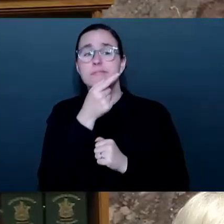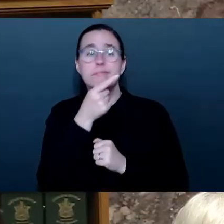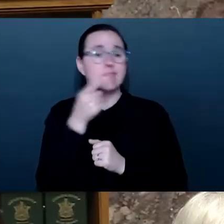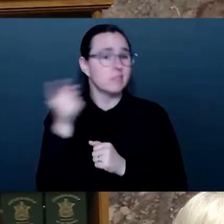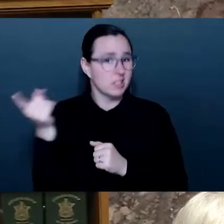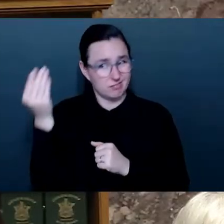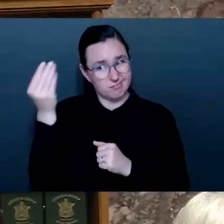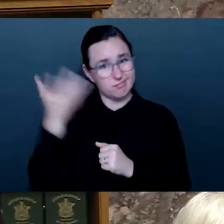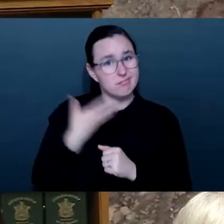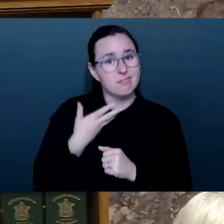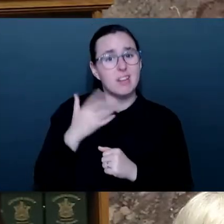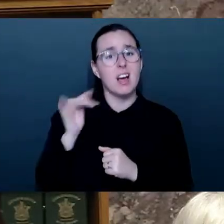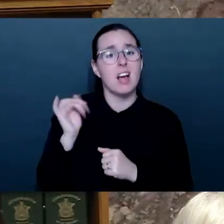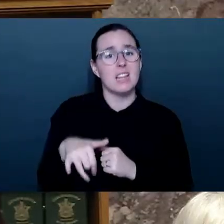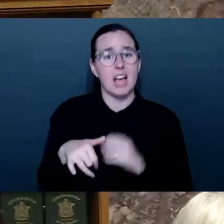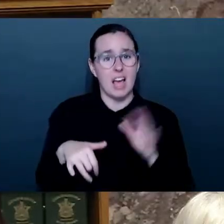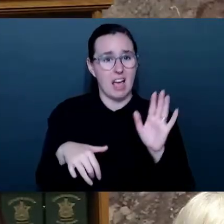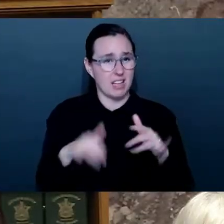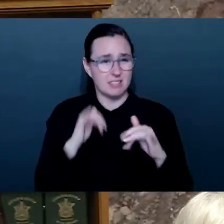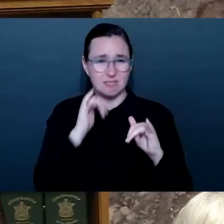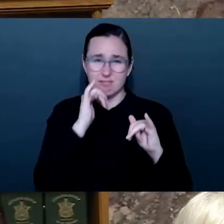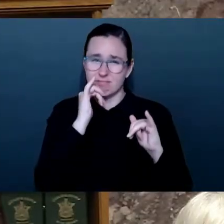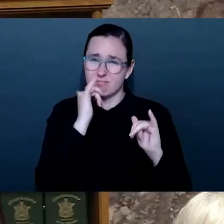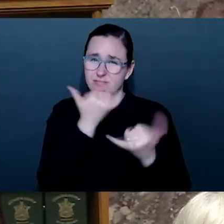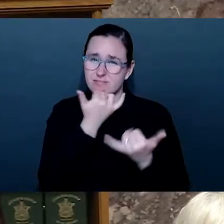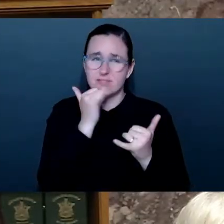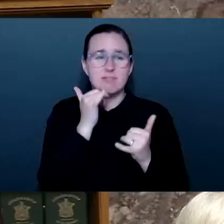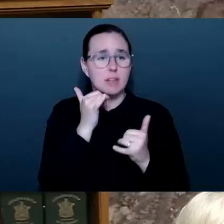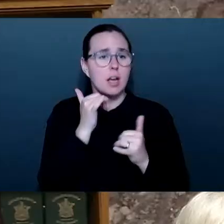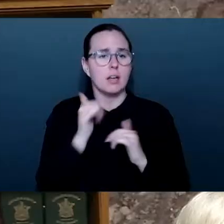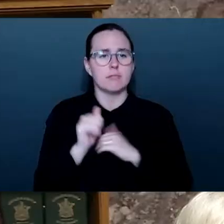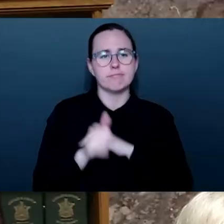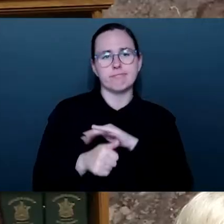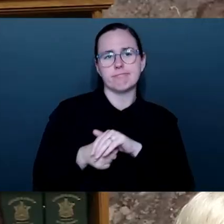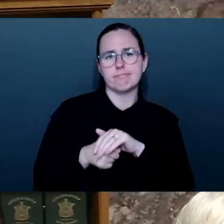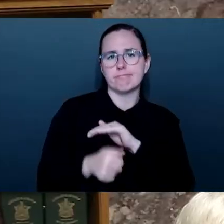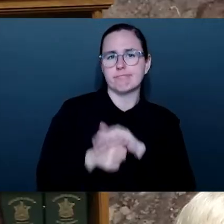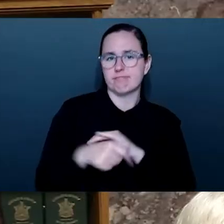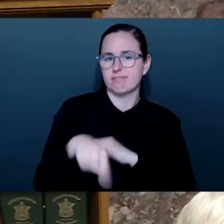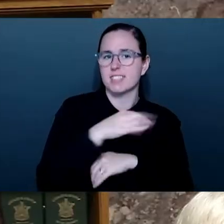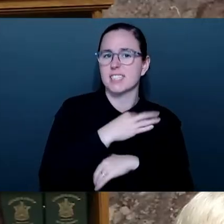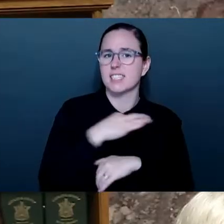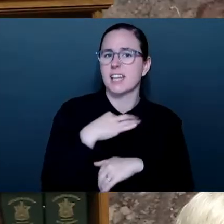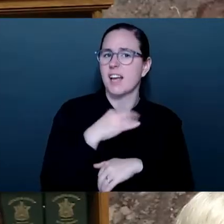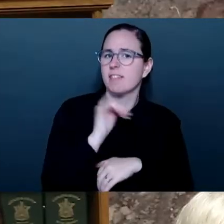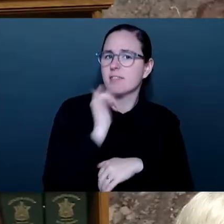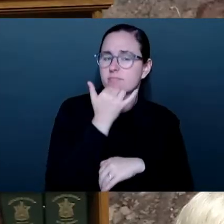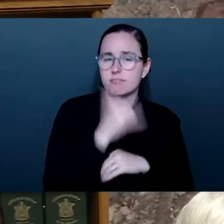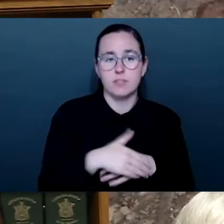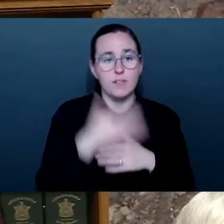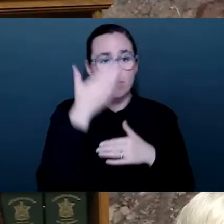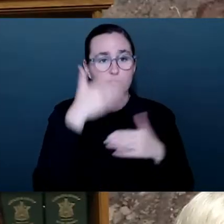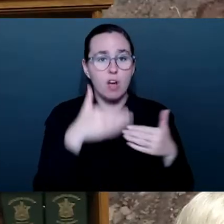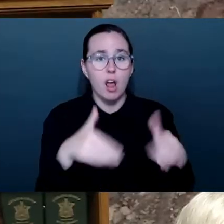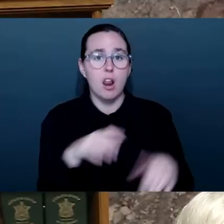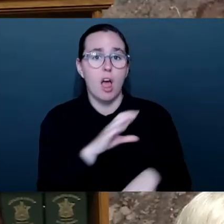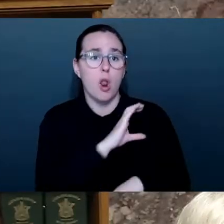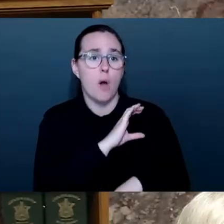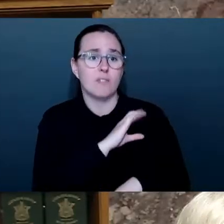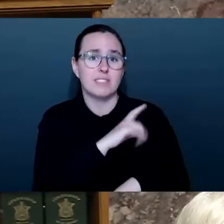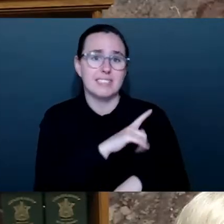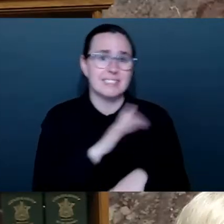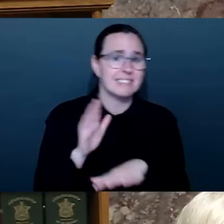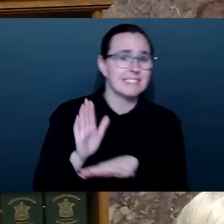ignored. Meanwhile, Indigenous nations like the Haida, Nisga'a, Haida, as well as Tahltan have not